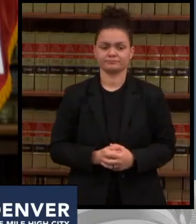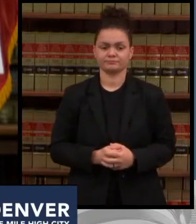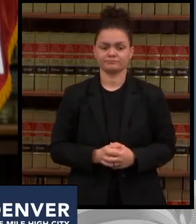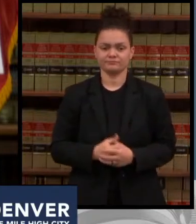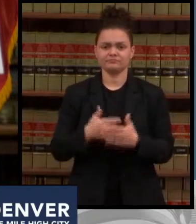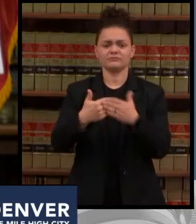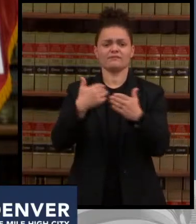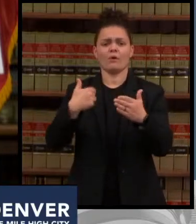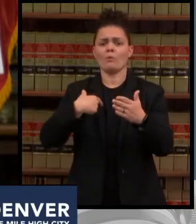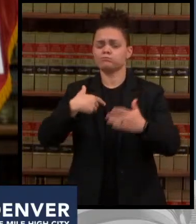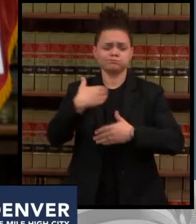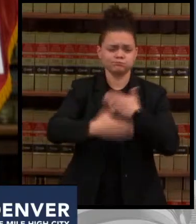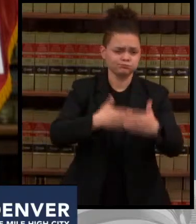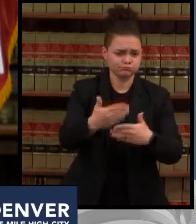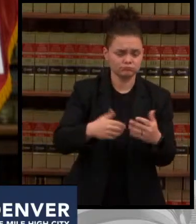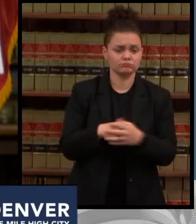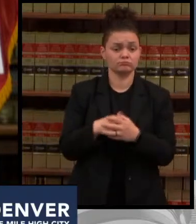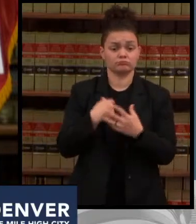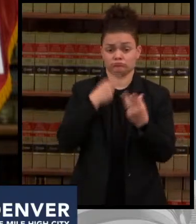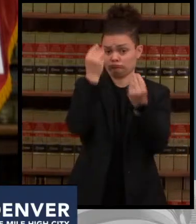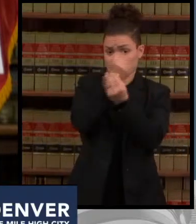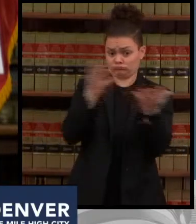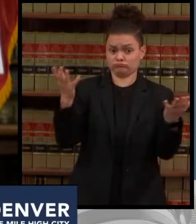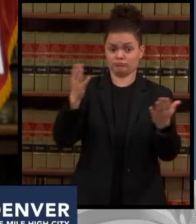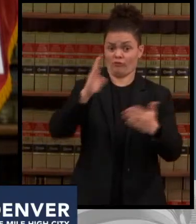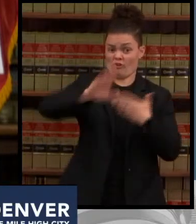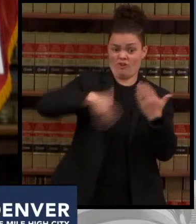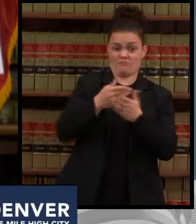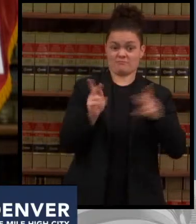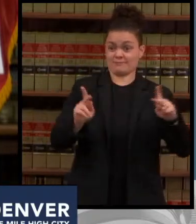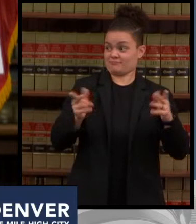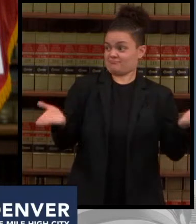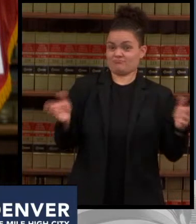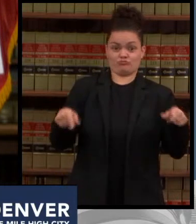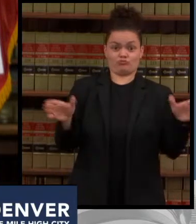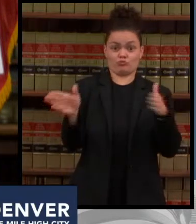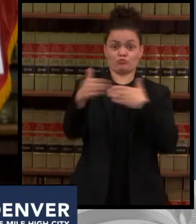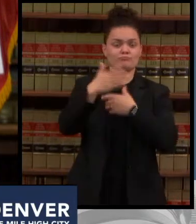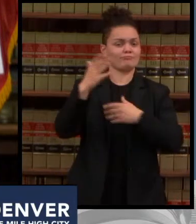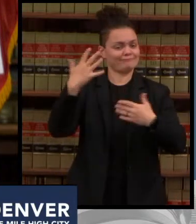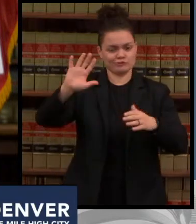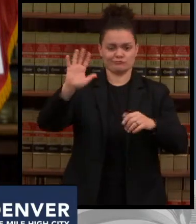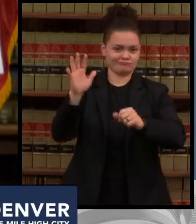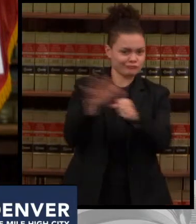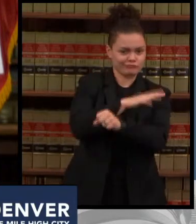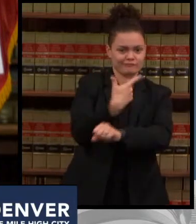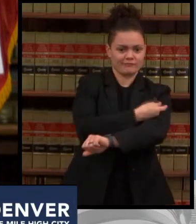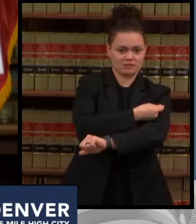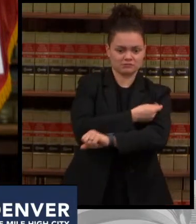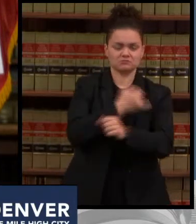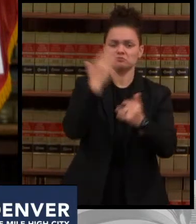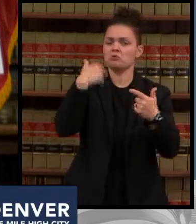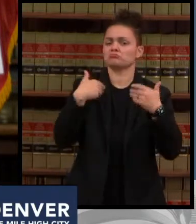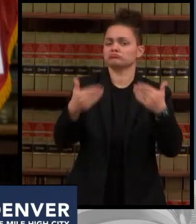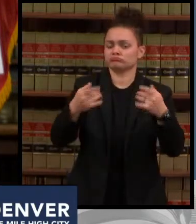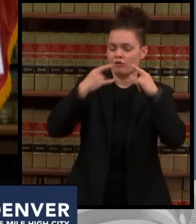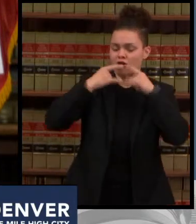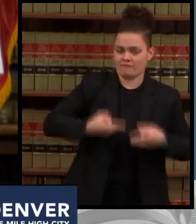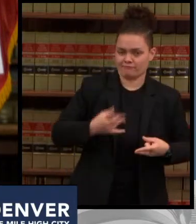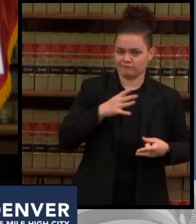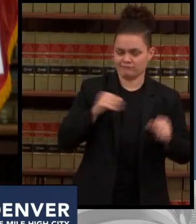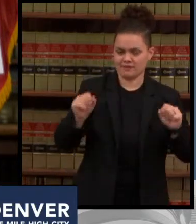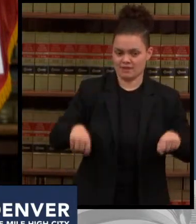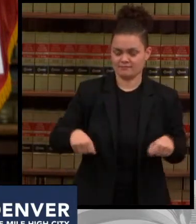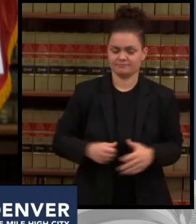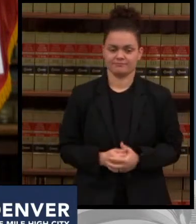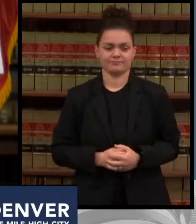fully vaccinated. So we'll be removing our mask as we come to the podium. I also want to say thank you to our regional partners for